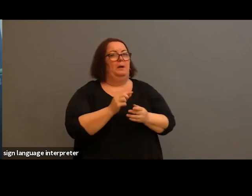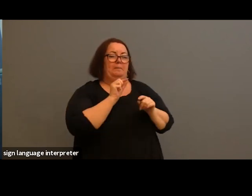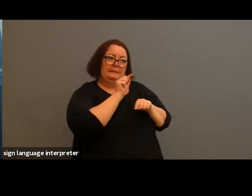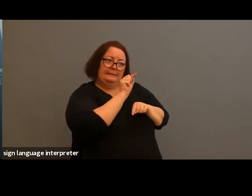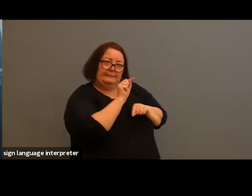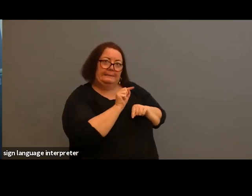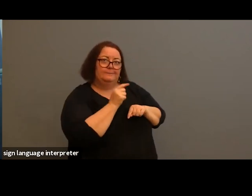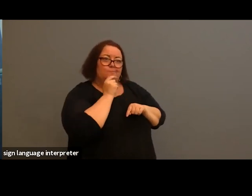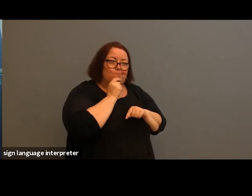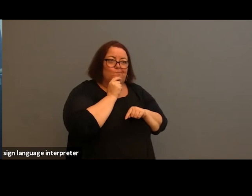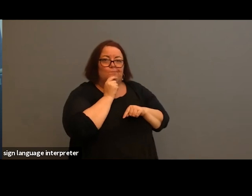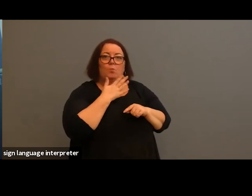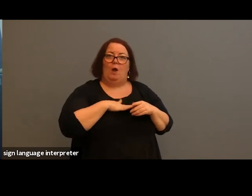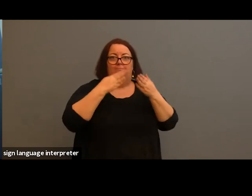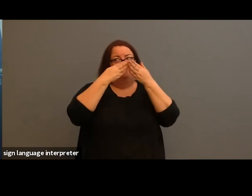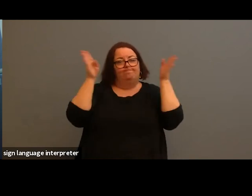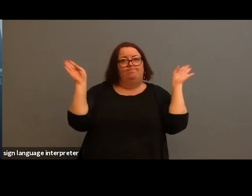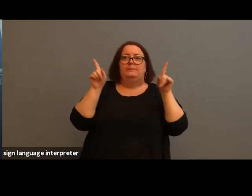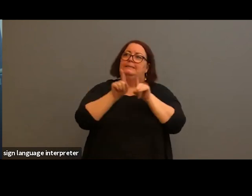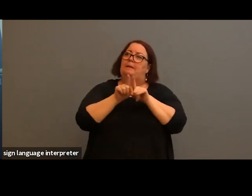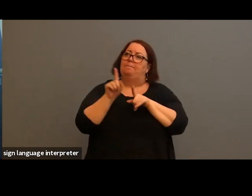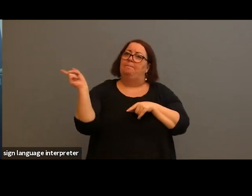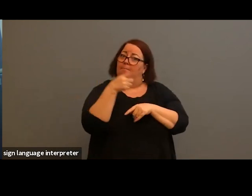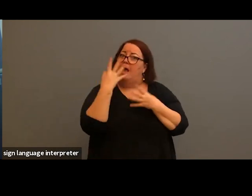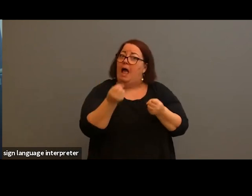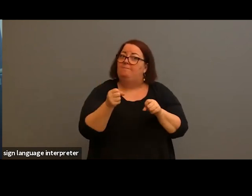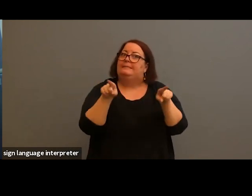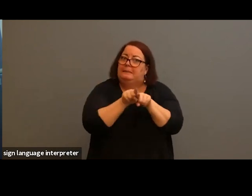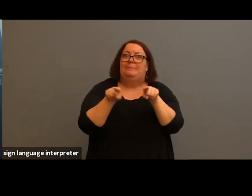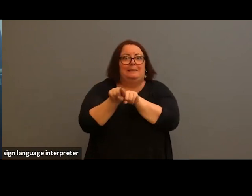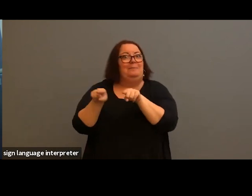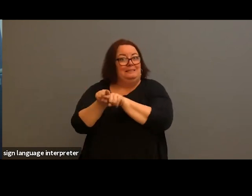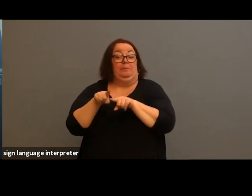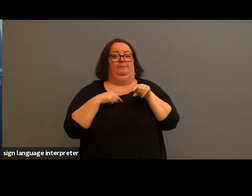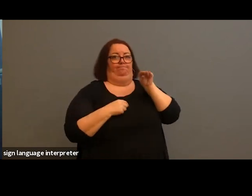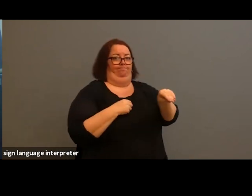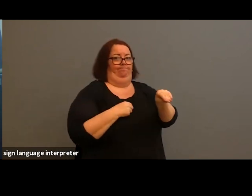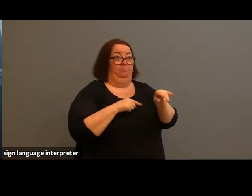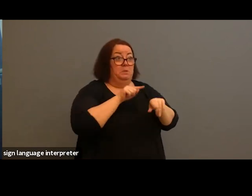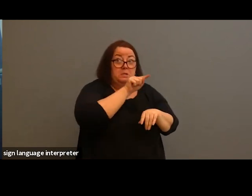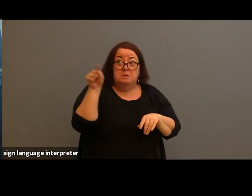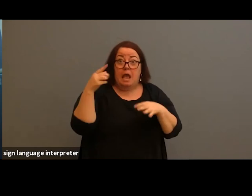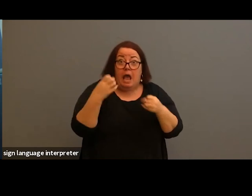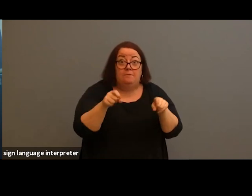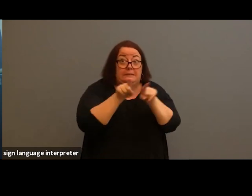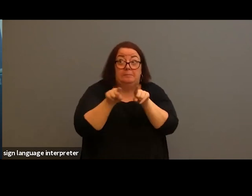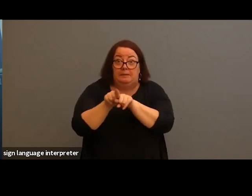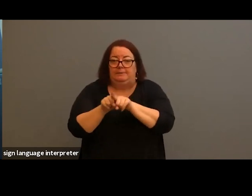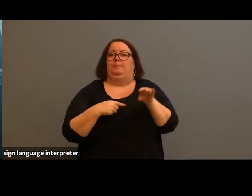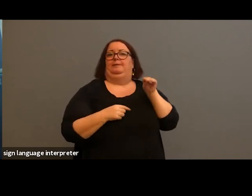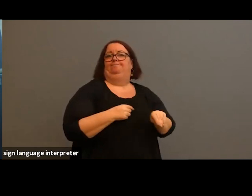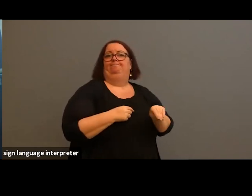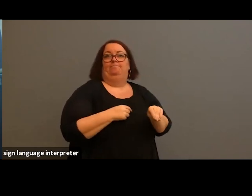the built upon the results that we have already achieved on